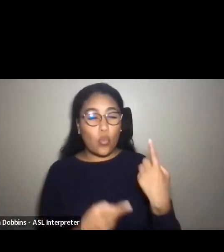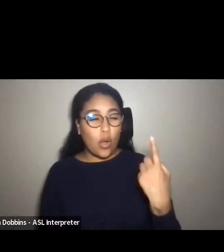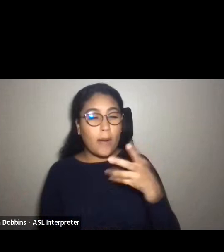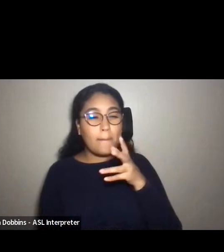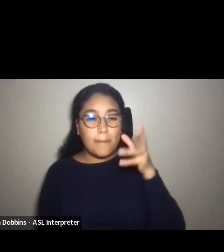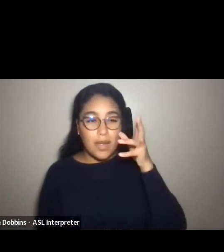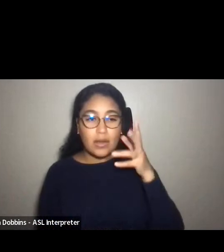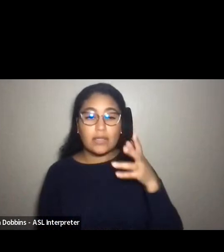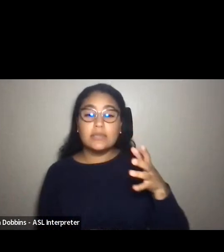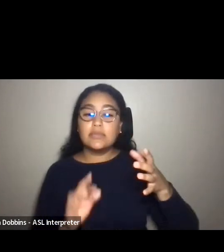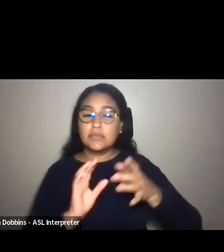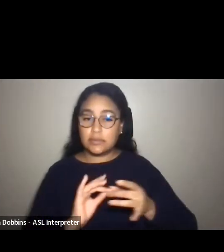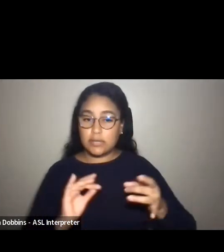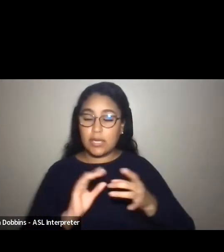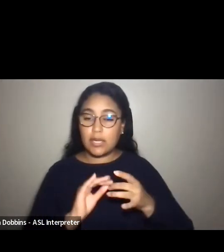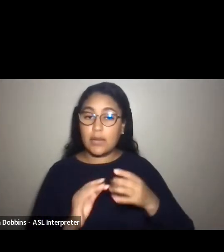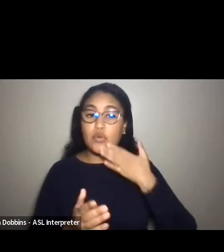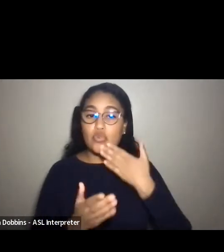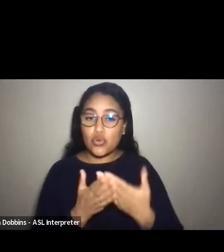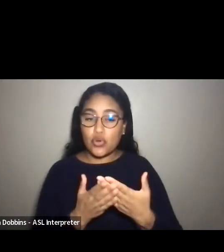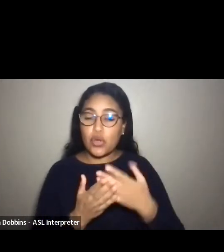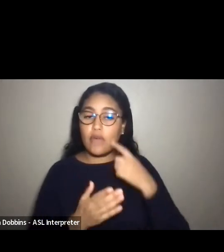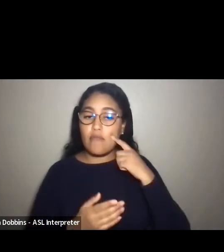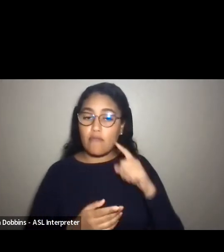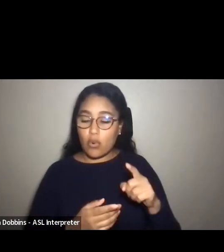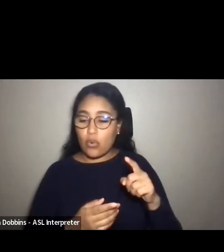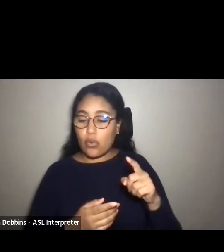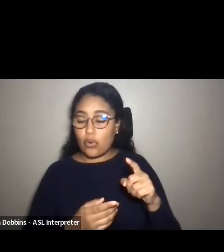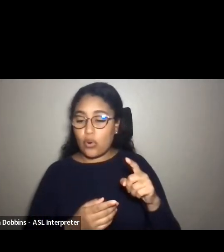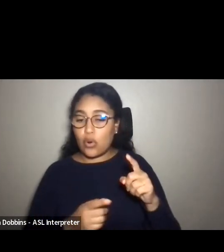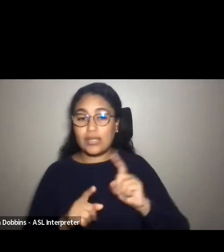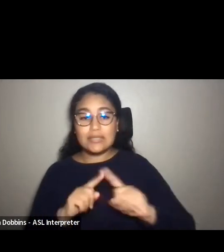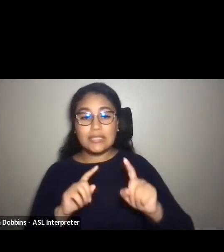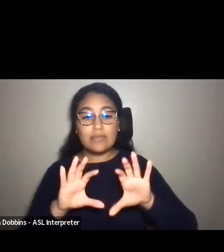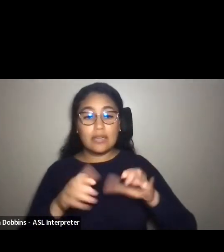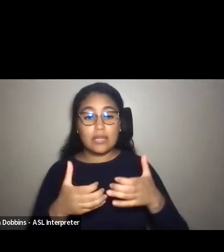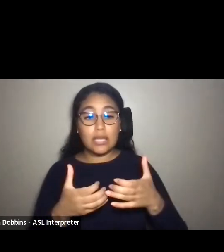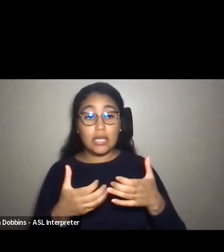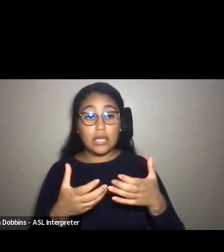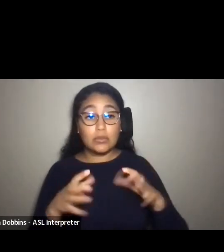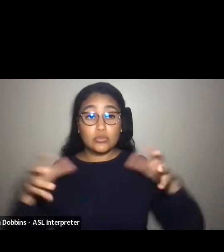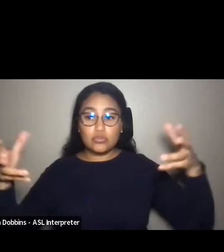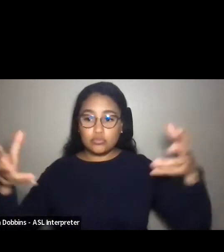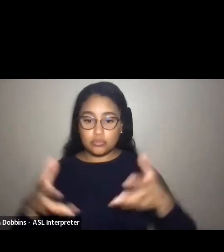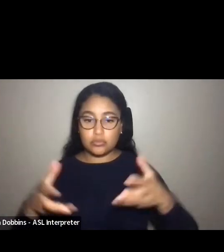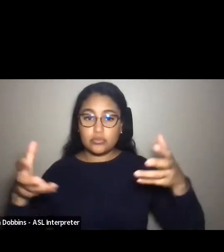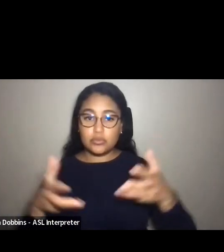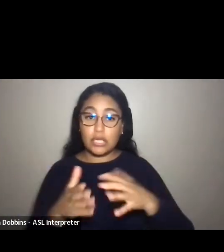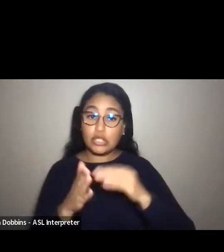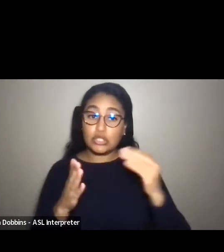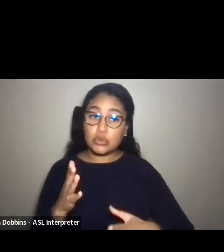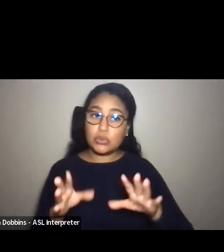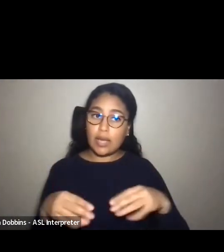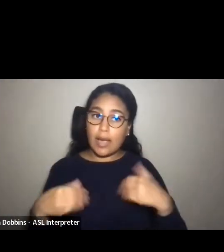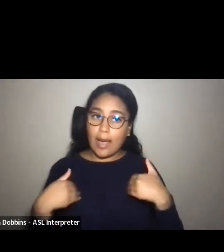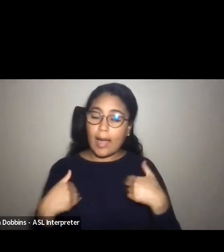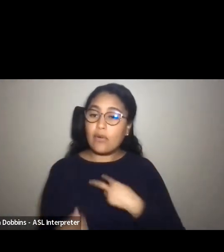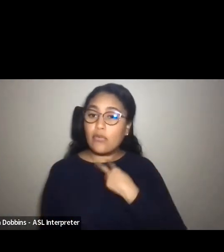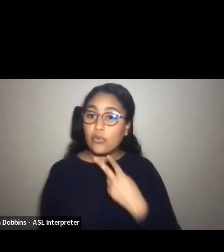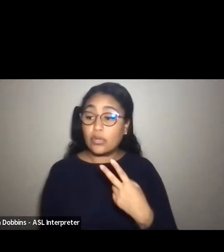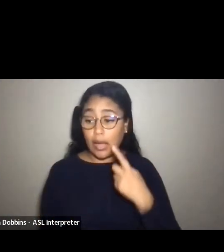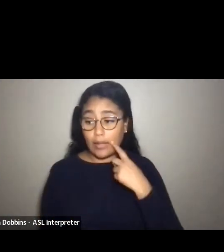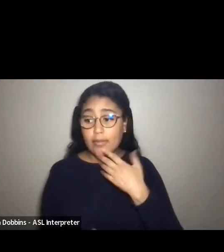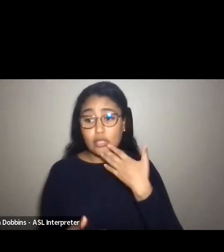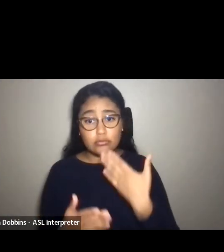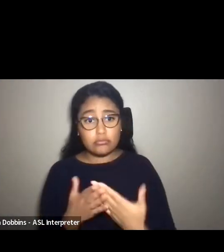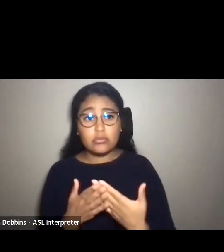said that it would be good for the different clubs to meet and for the students to have a voice. And I think that's very